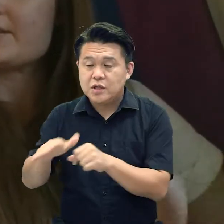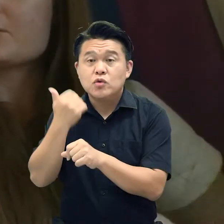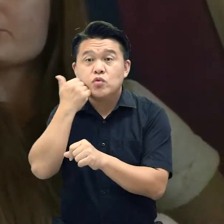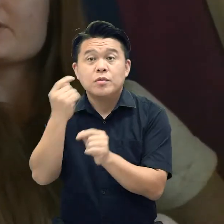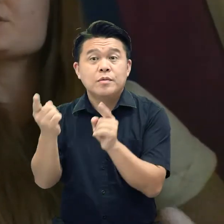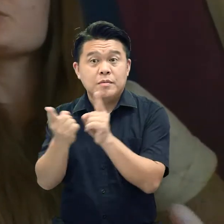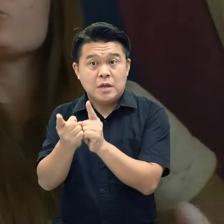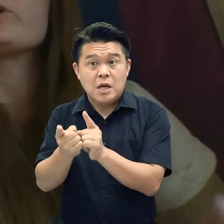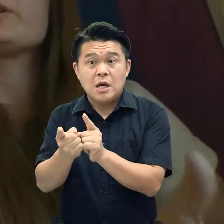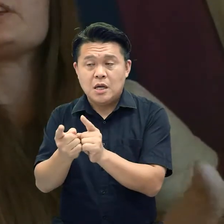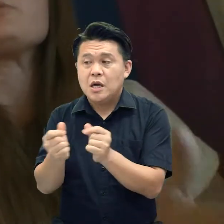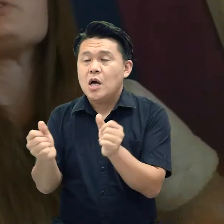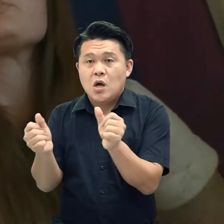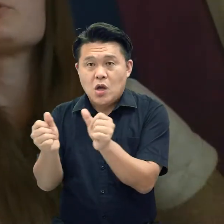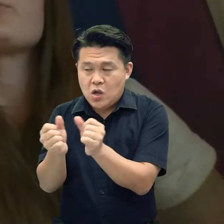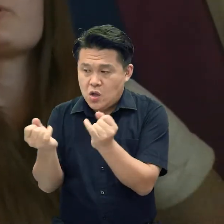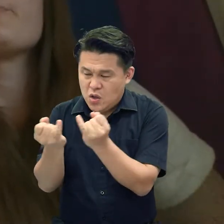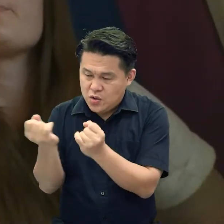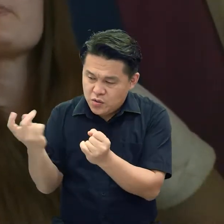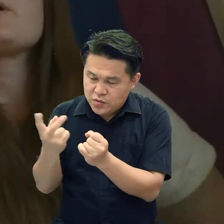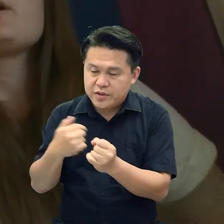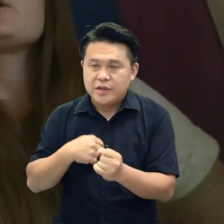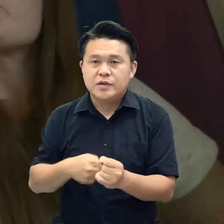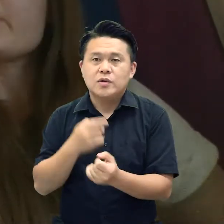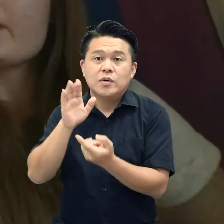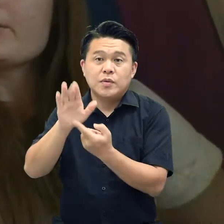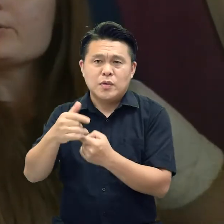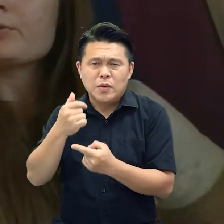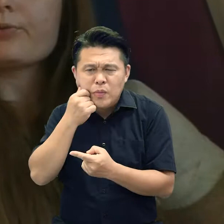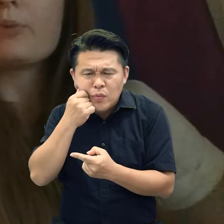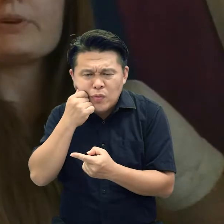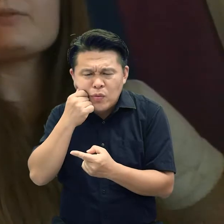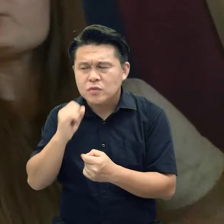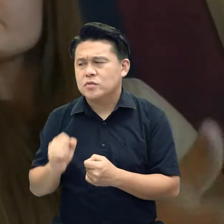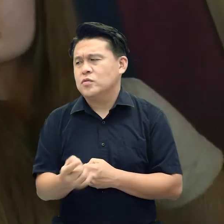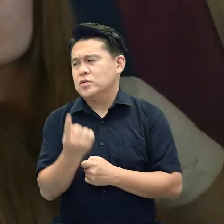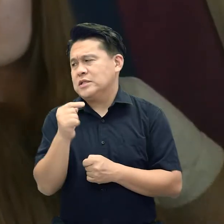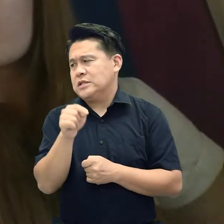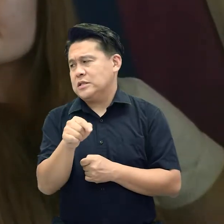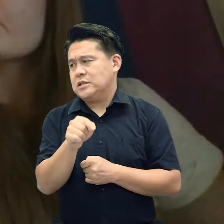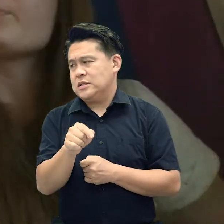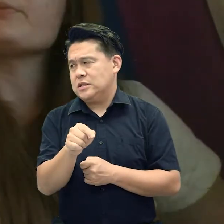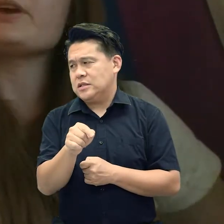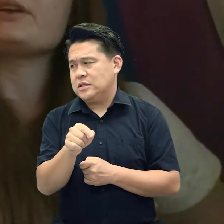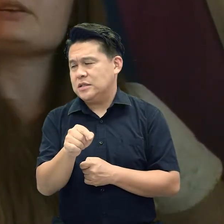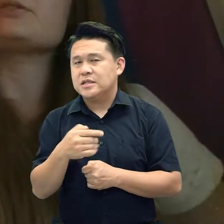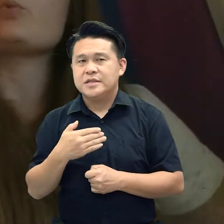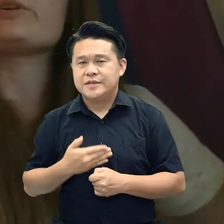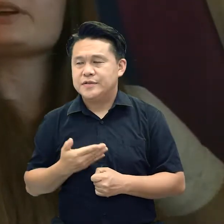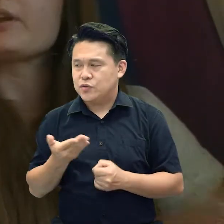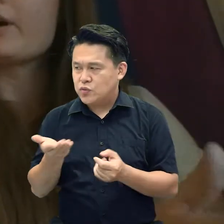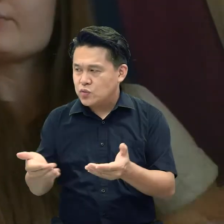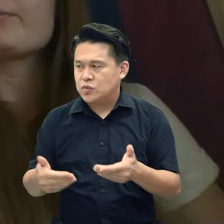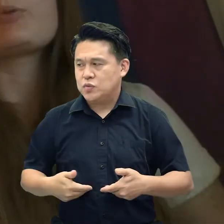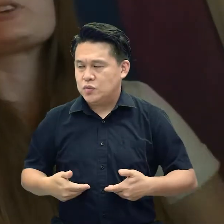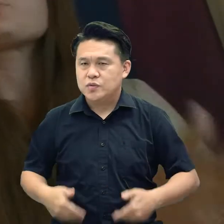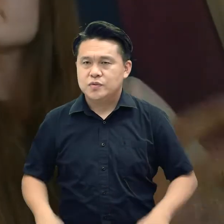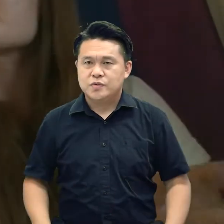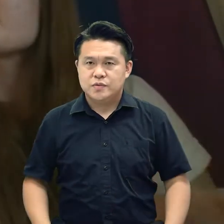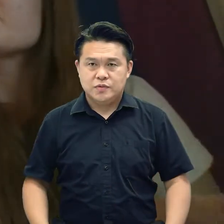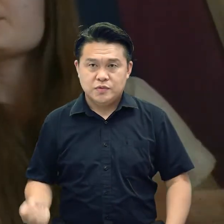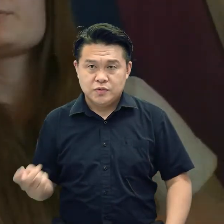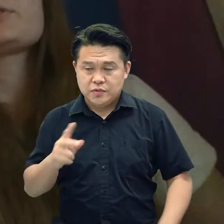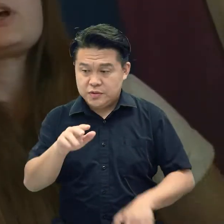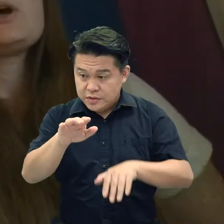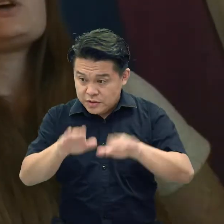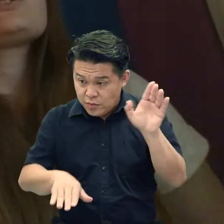that discrimination will keep people from coming out, from living who they are, from getting someone they love, and from